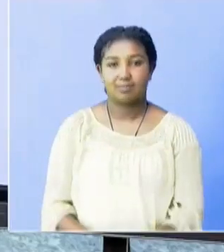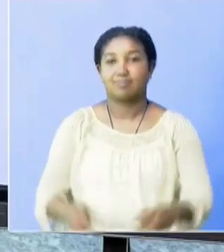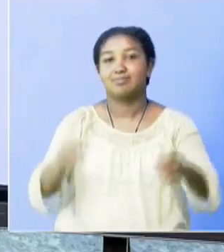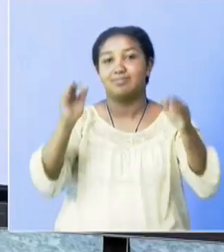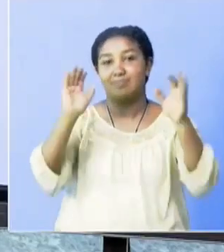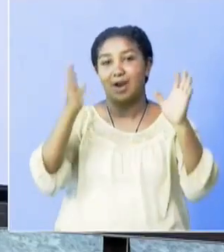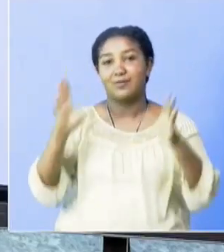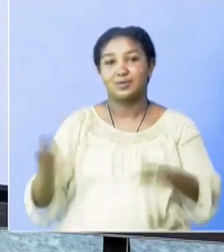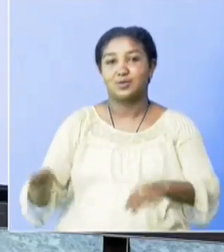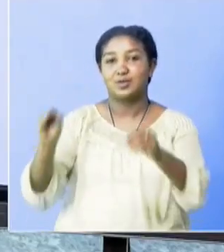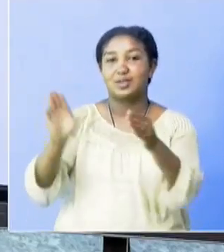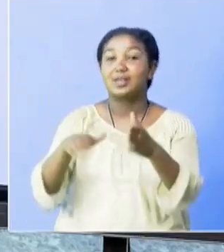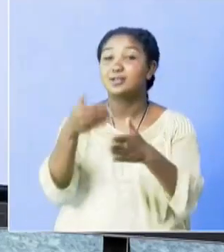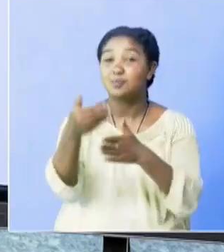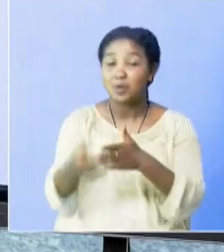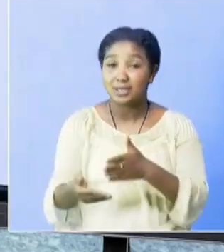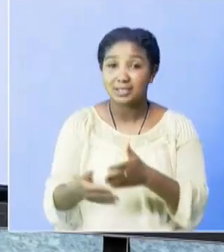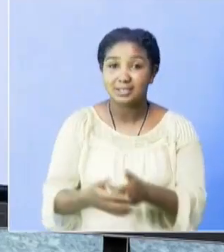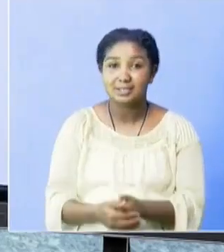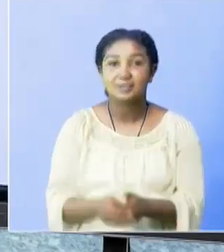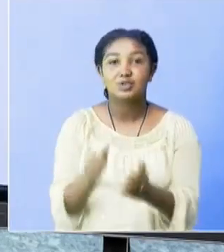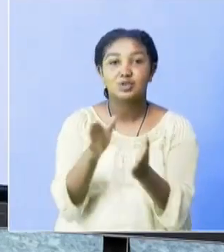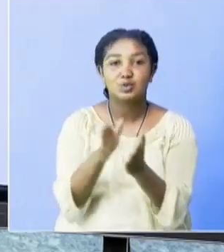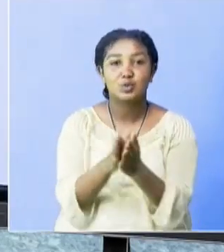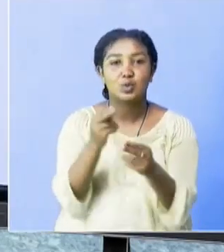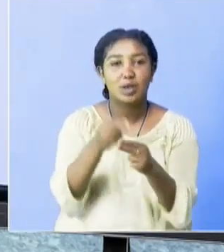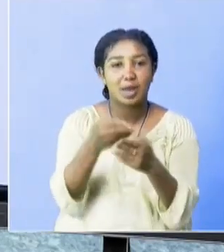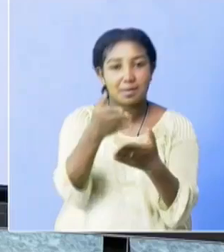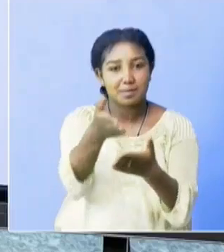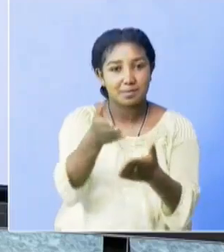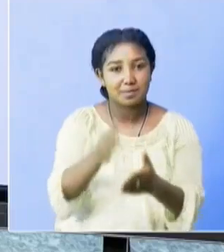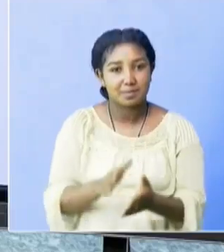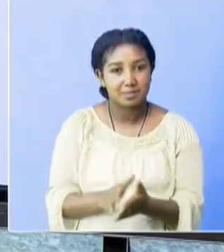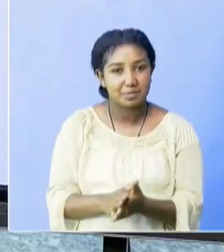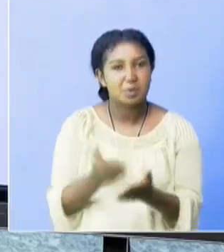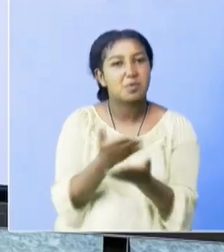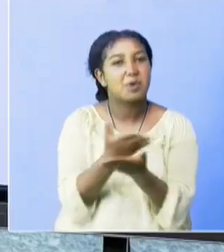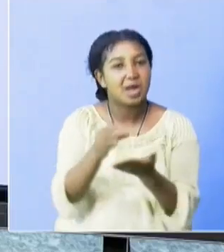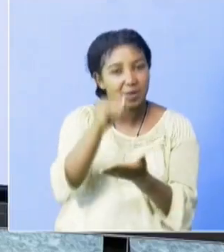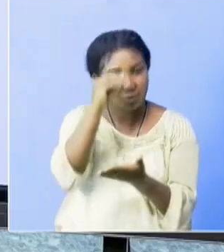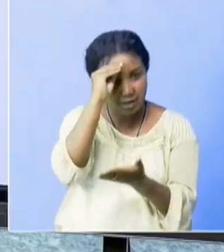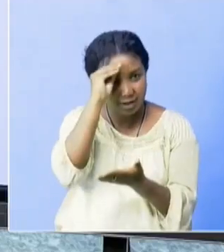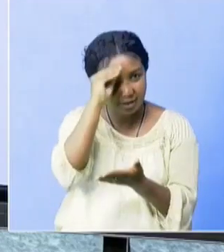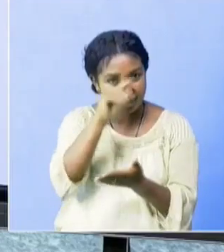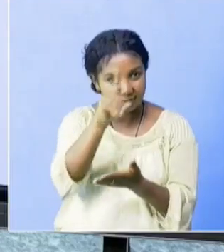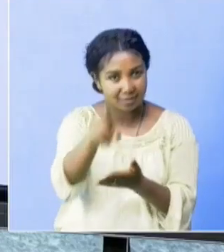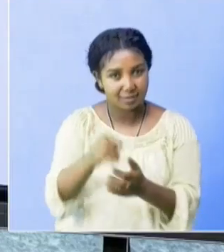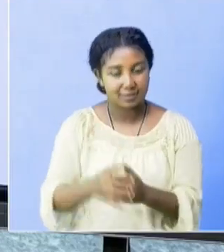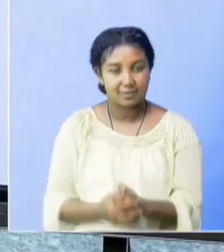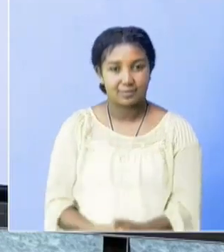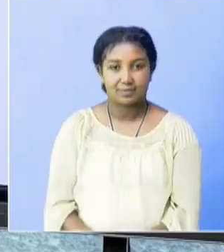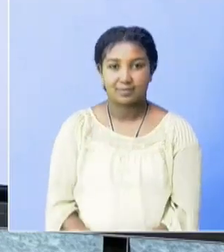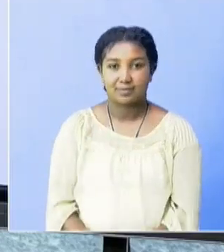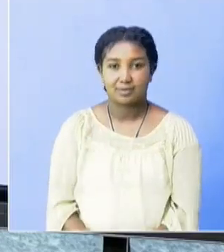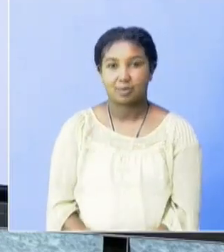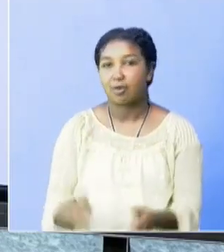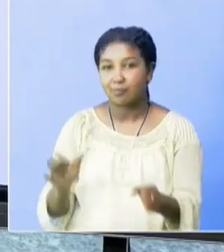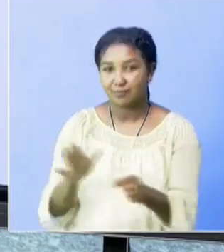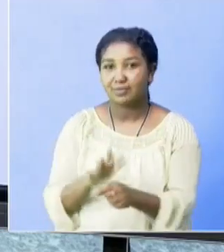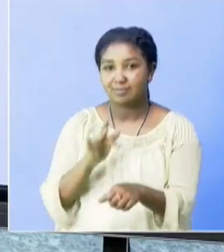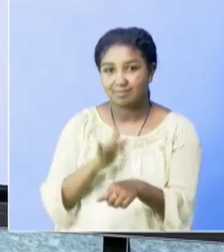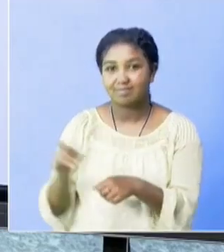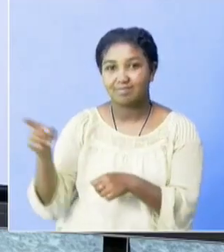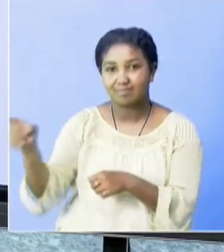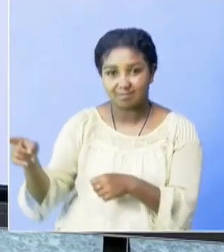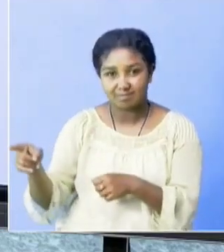Bravo, students. The next one is school name. Where do you learn now? You can fill the